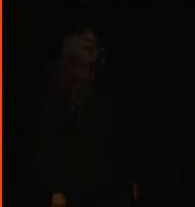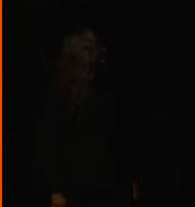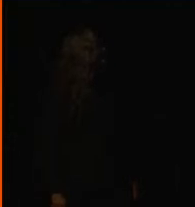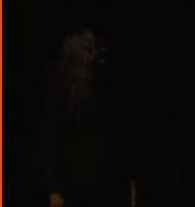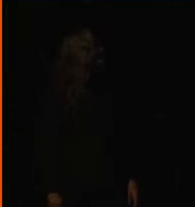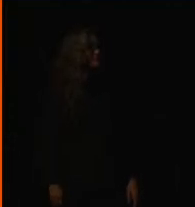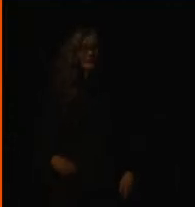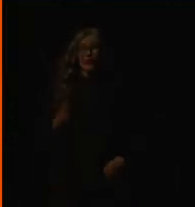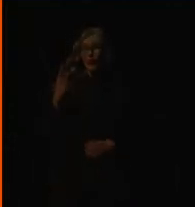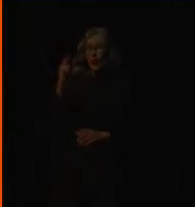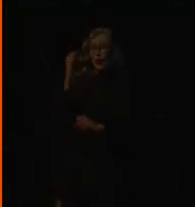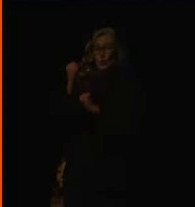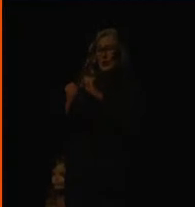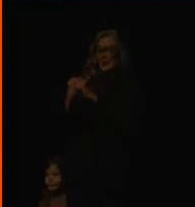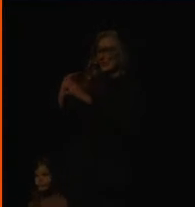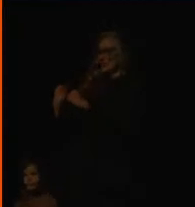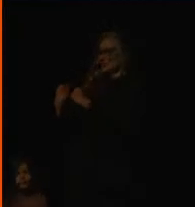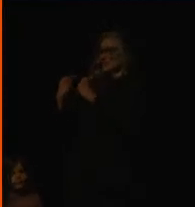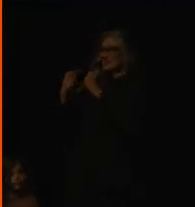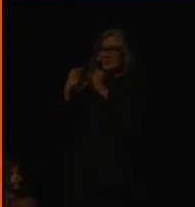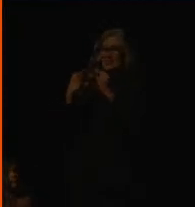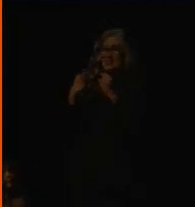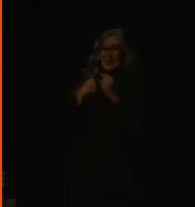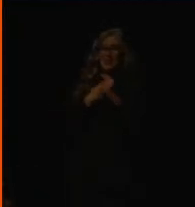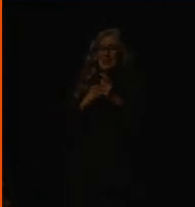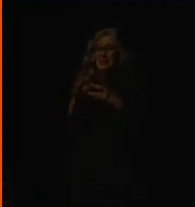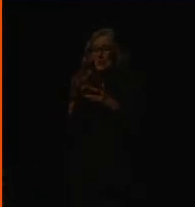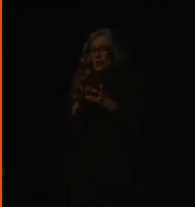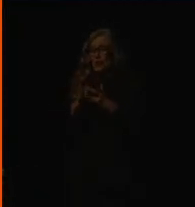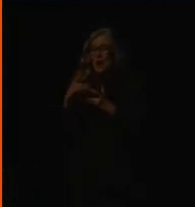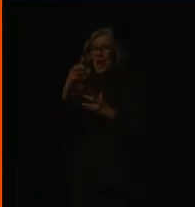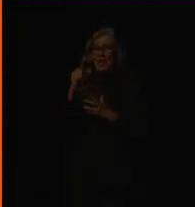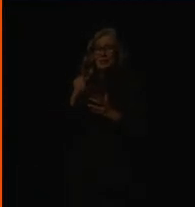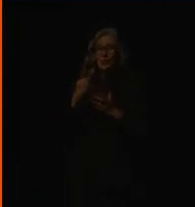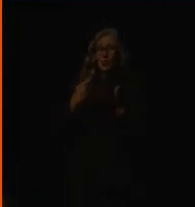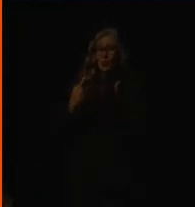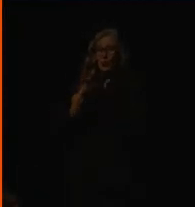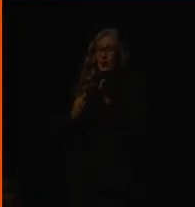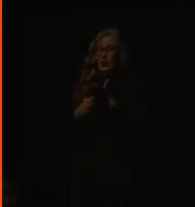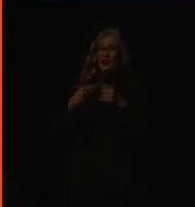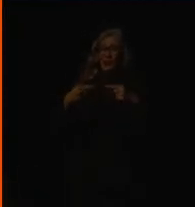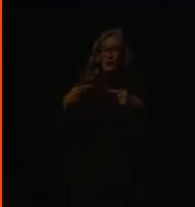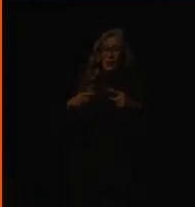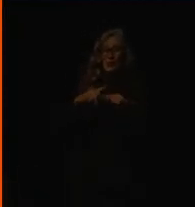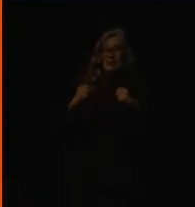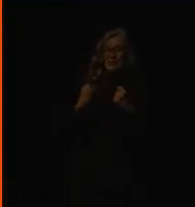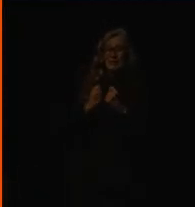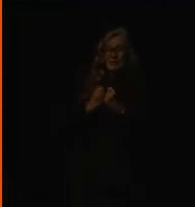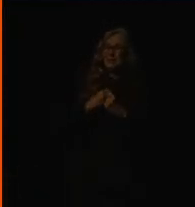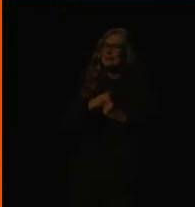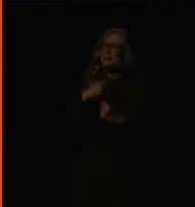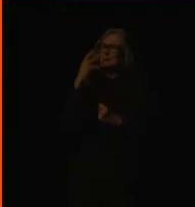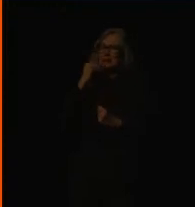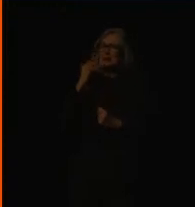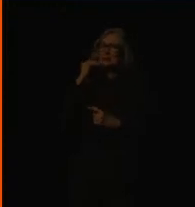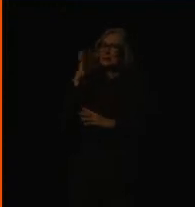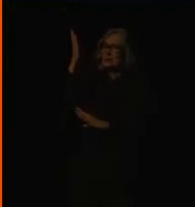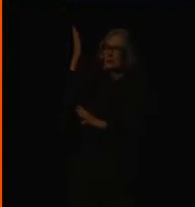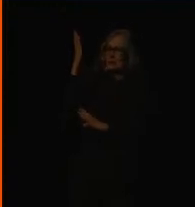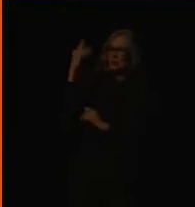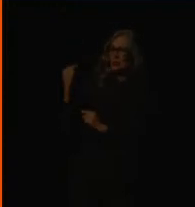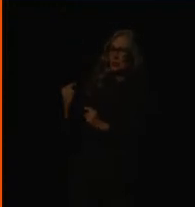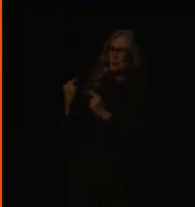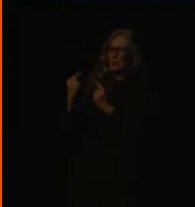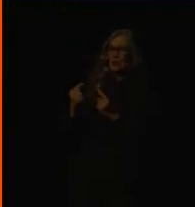For 20 years, since I was a freshman on my high school debate team, I have been giving speeches. We can